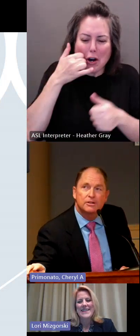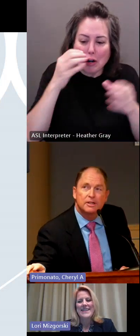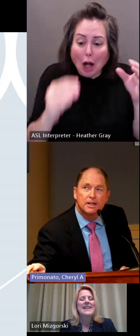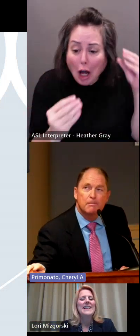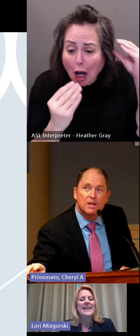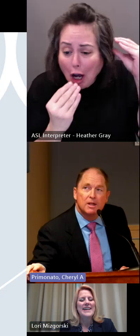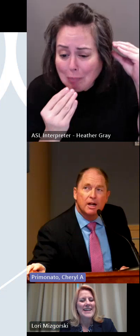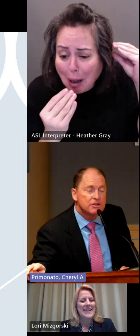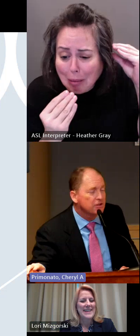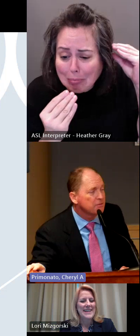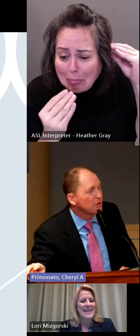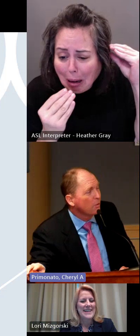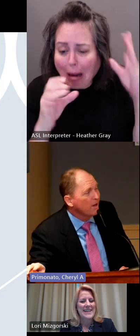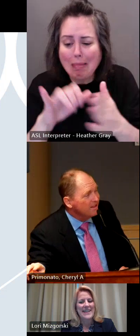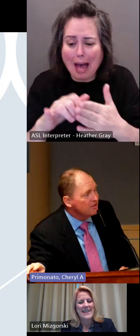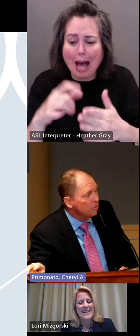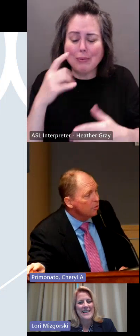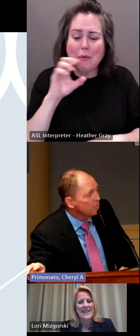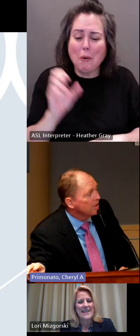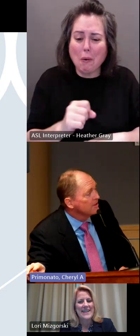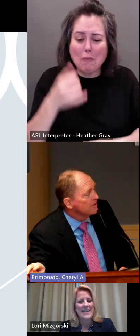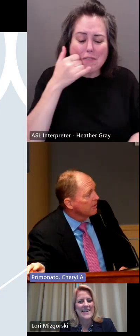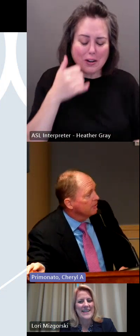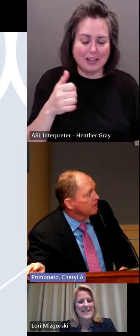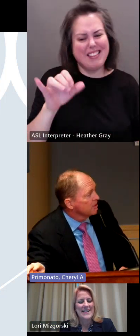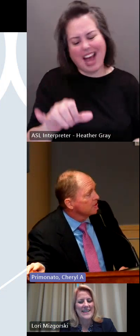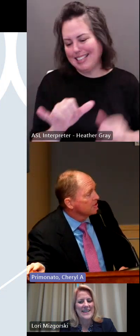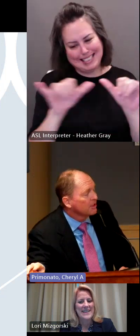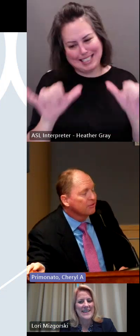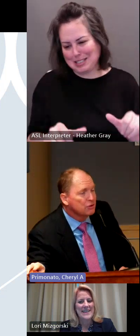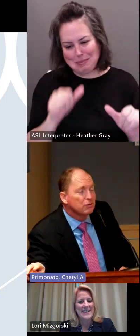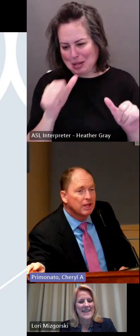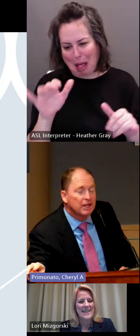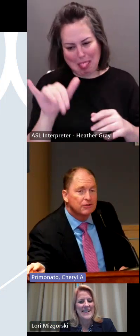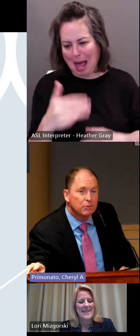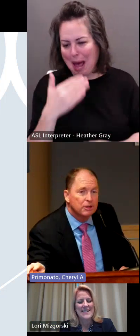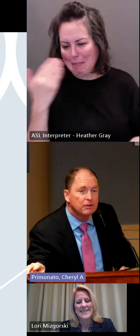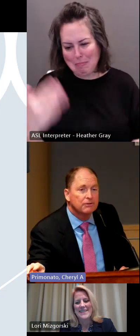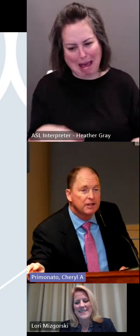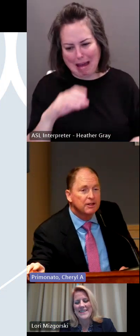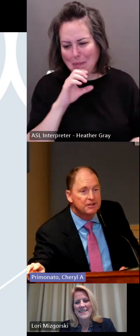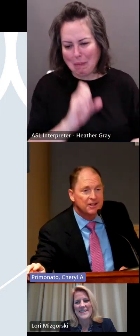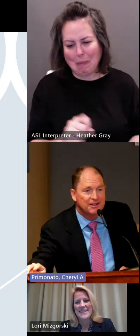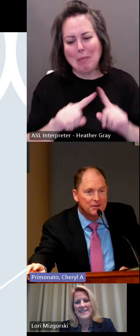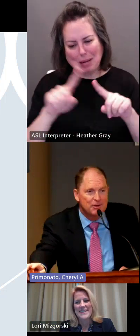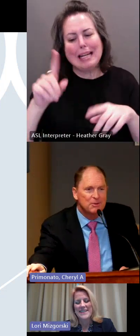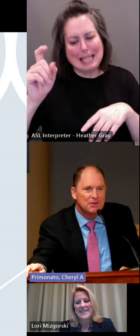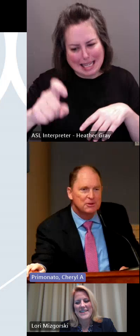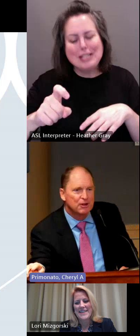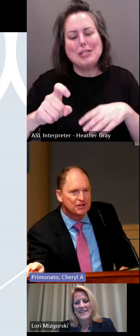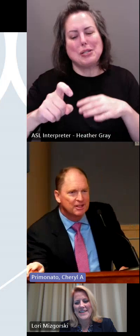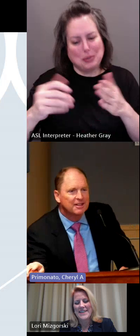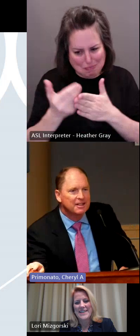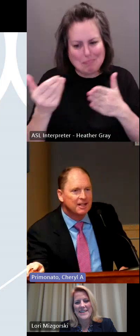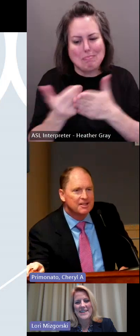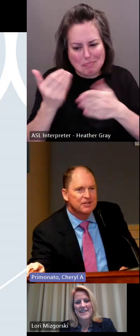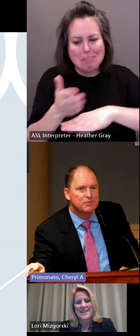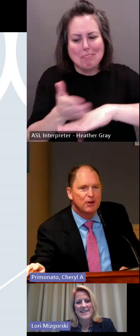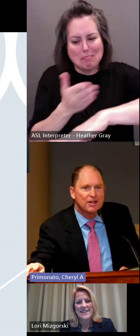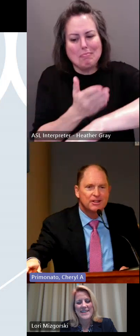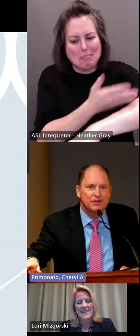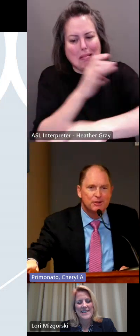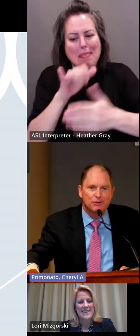for us. Our system isn't quite this old, but it has definitely reached its end of useful life. So we are very excited to get moving with this project.